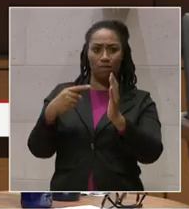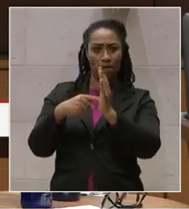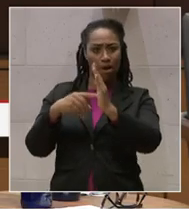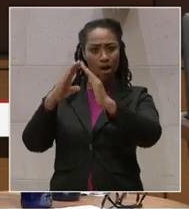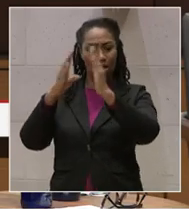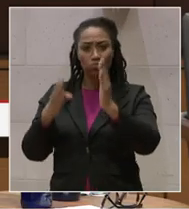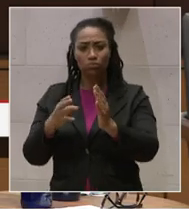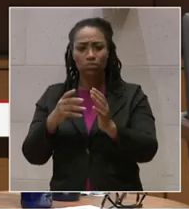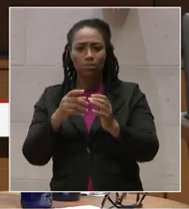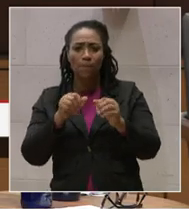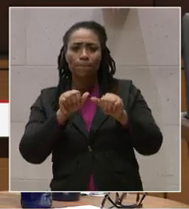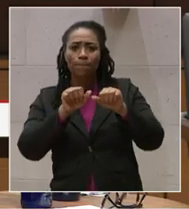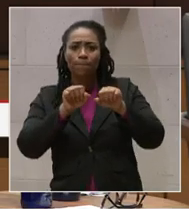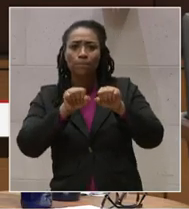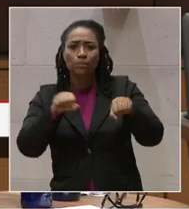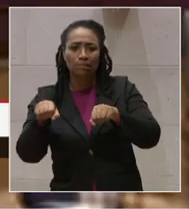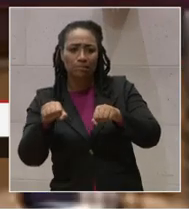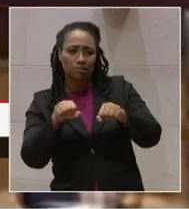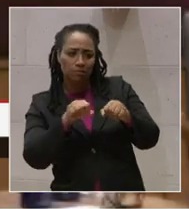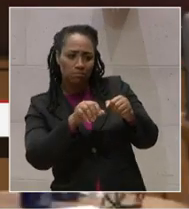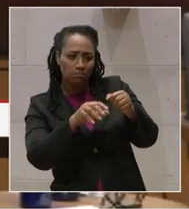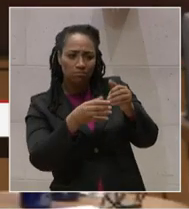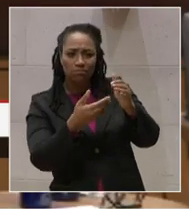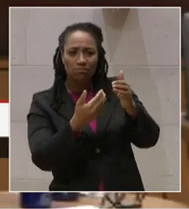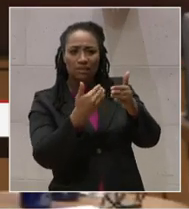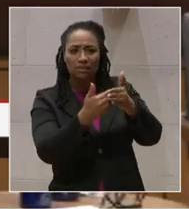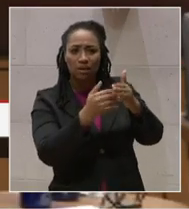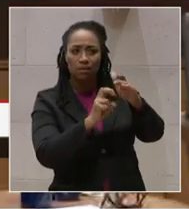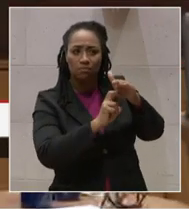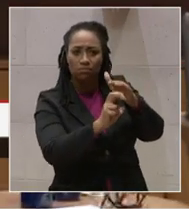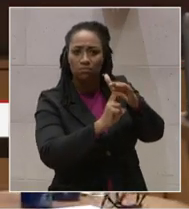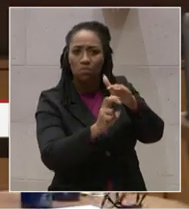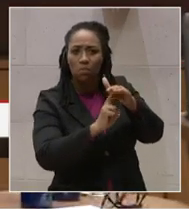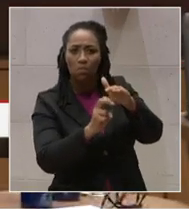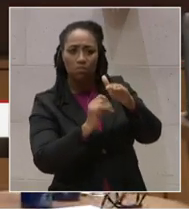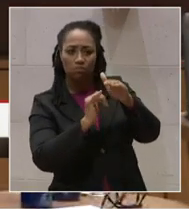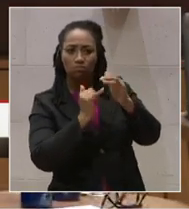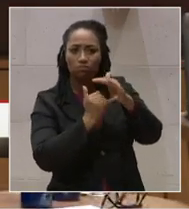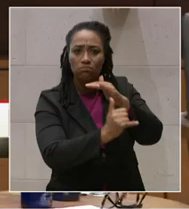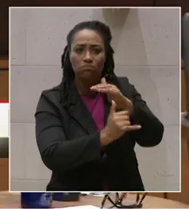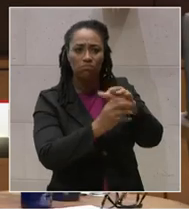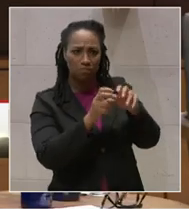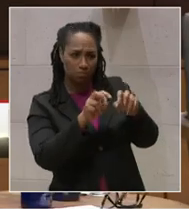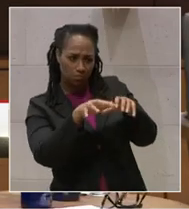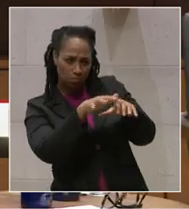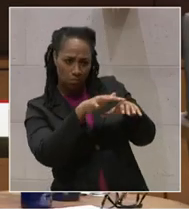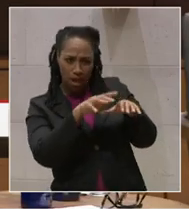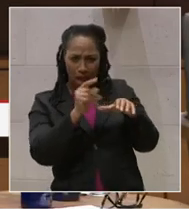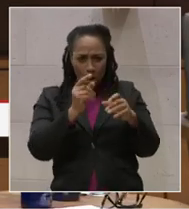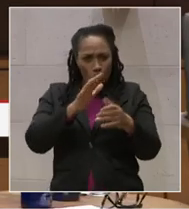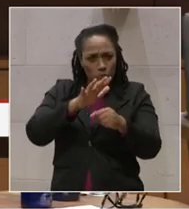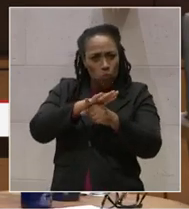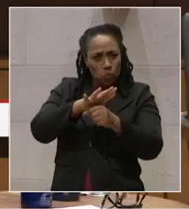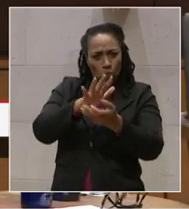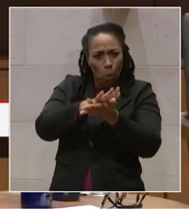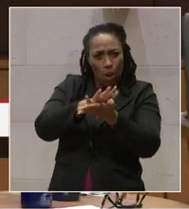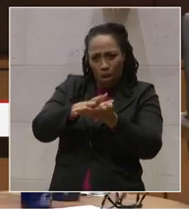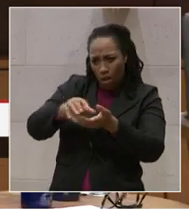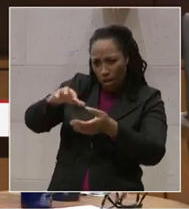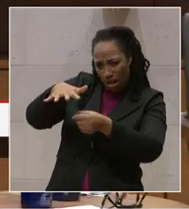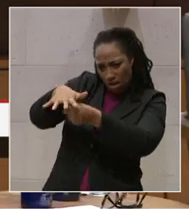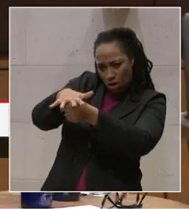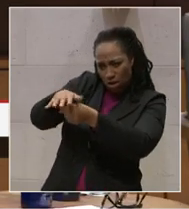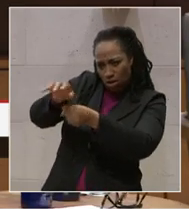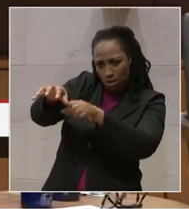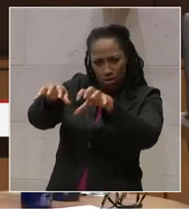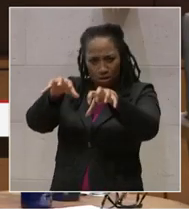that up with the financing and make that all easier for whether it's a nonprofit developer or a for-profit